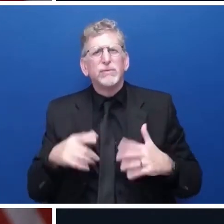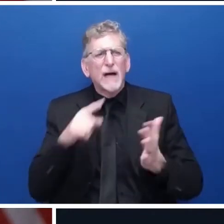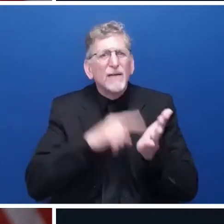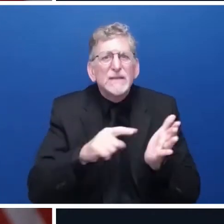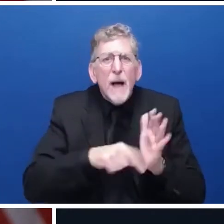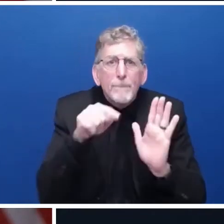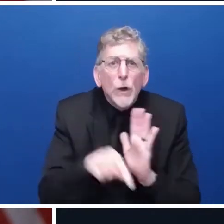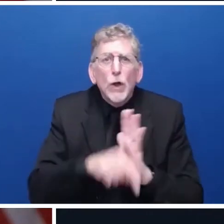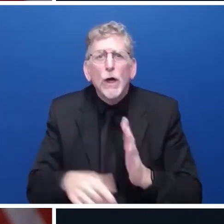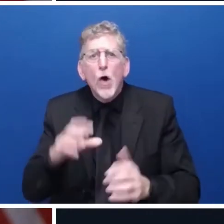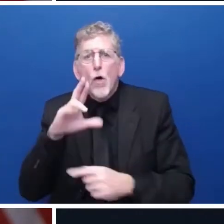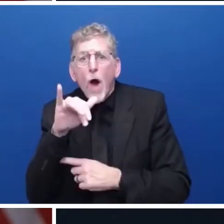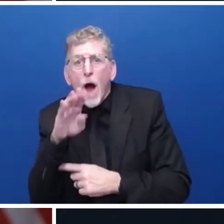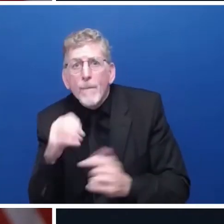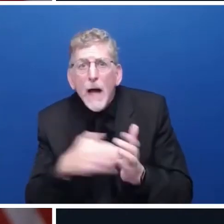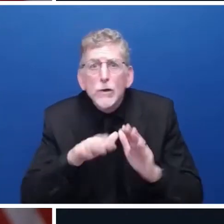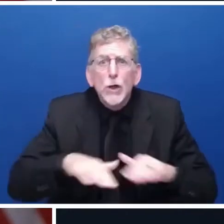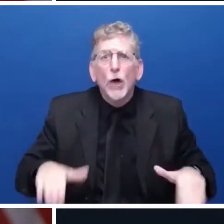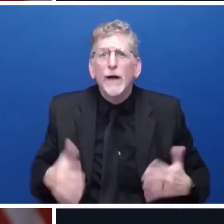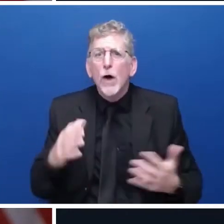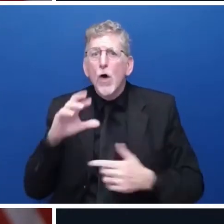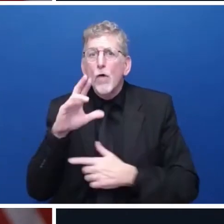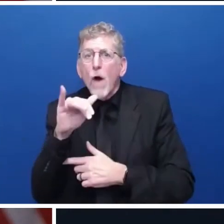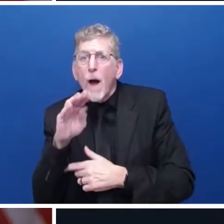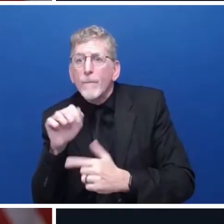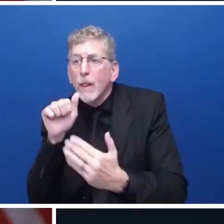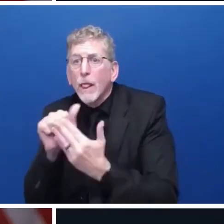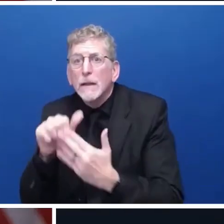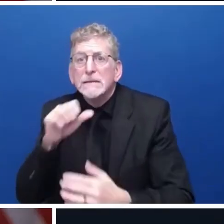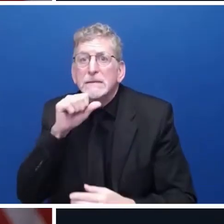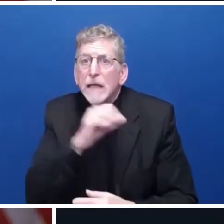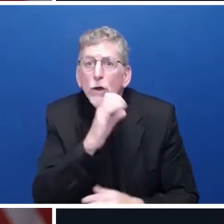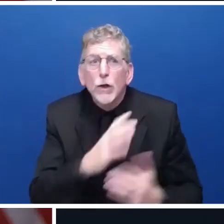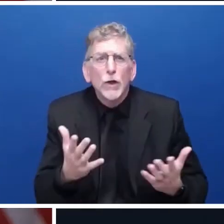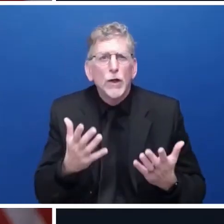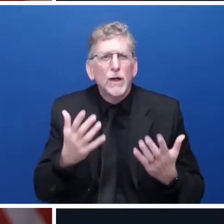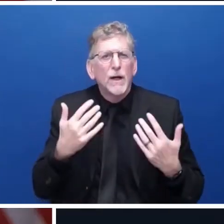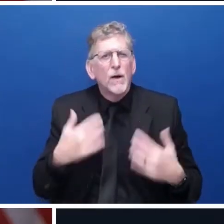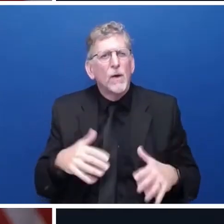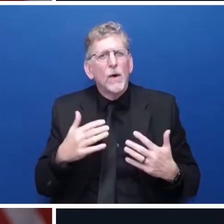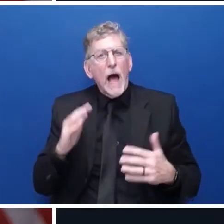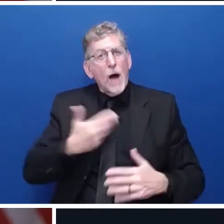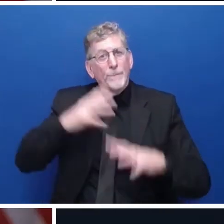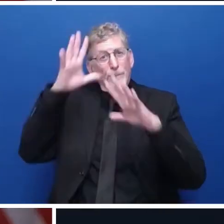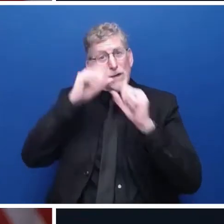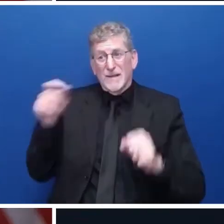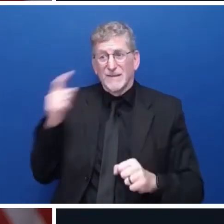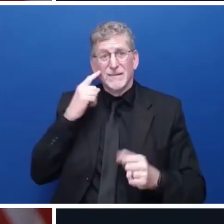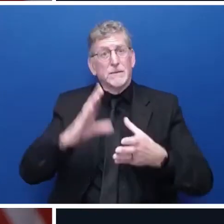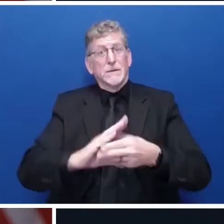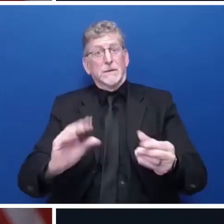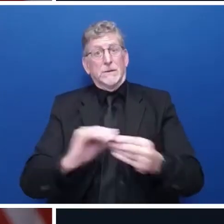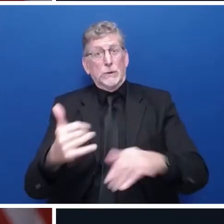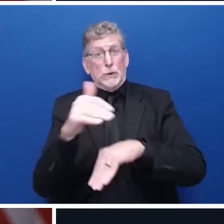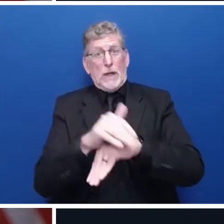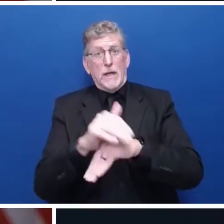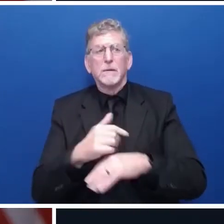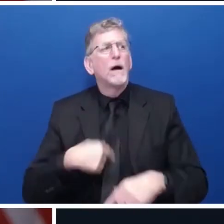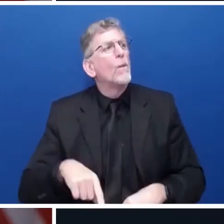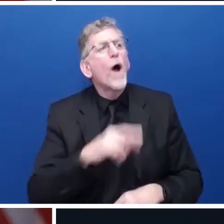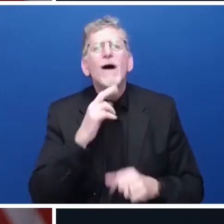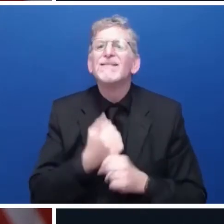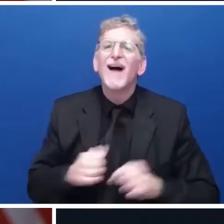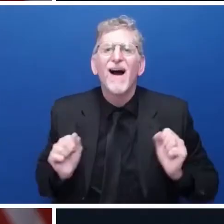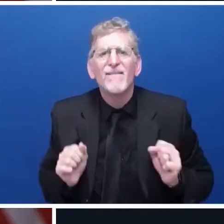safer because these agents arrest mothers and detain children. Think about that. Our